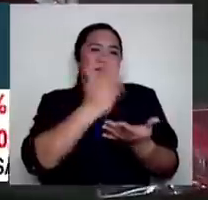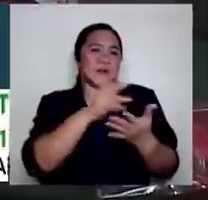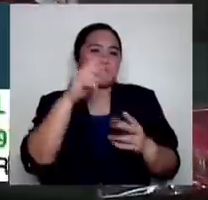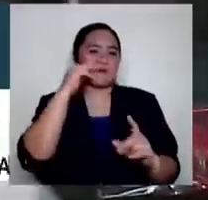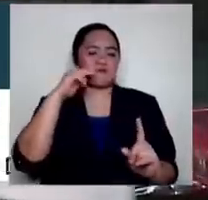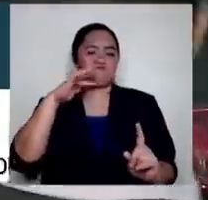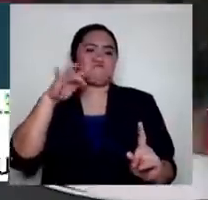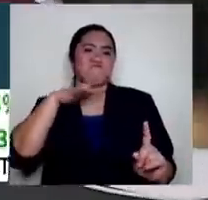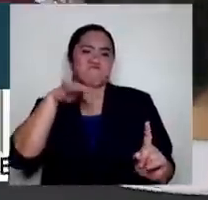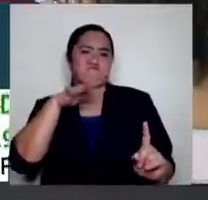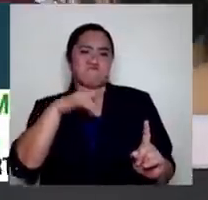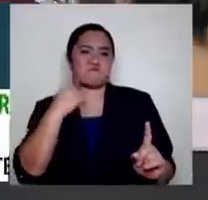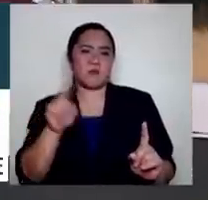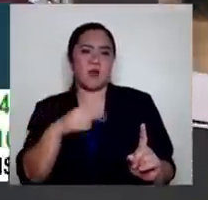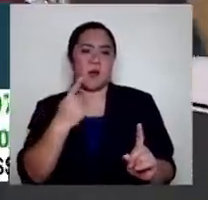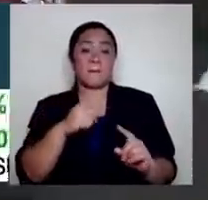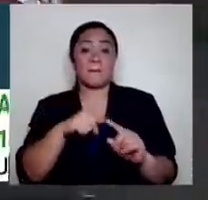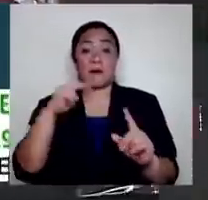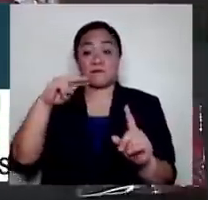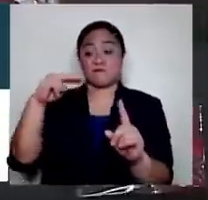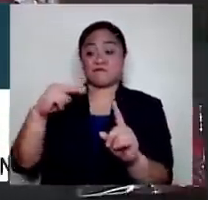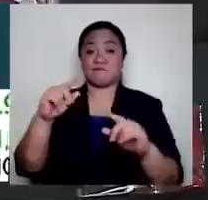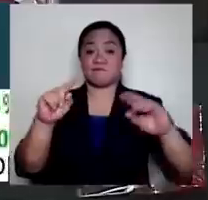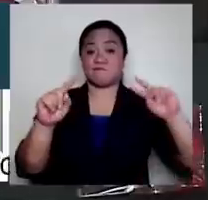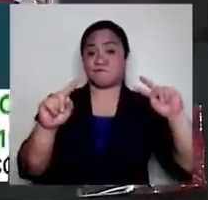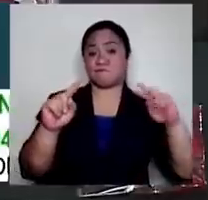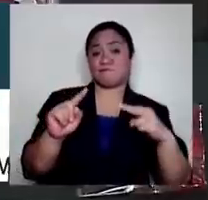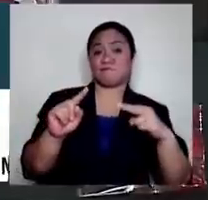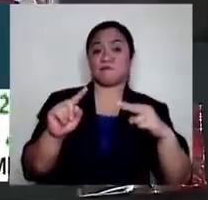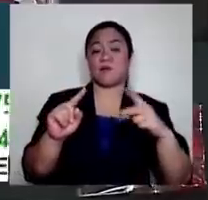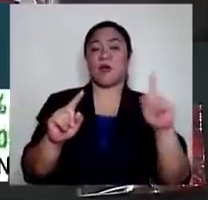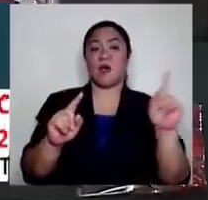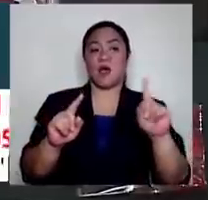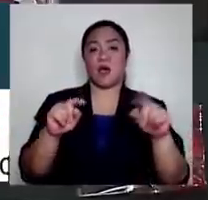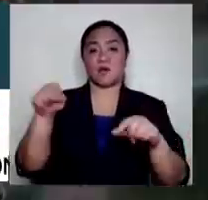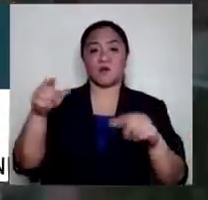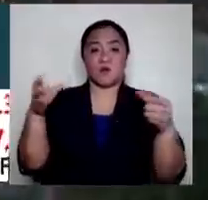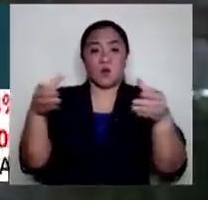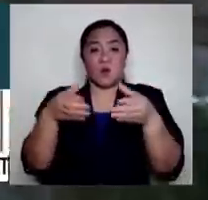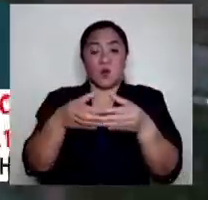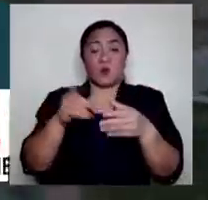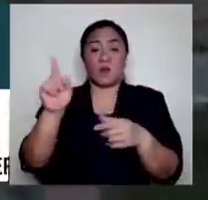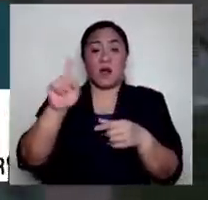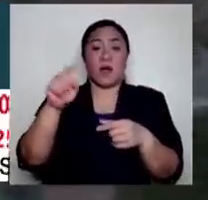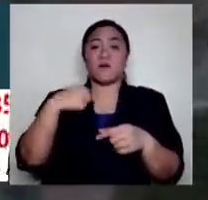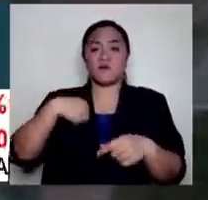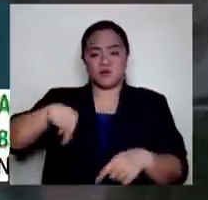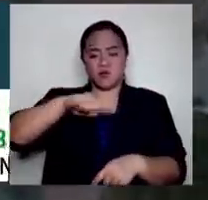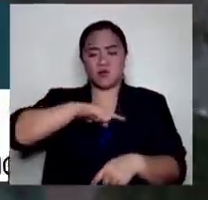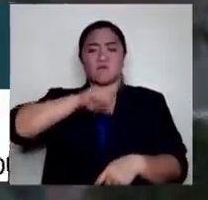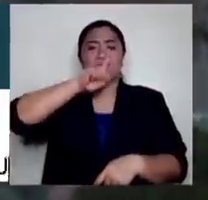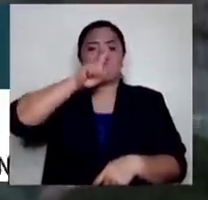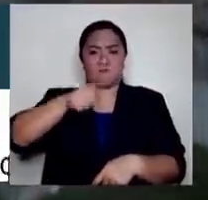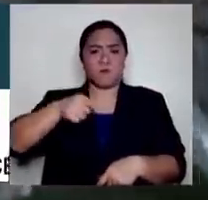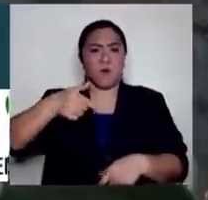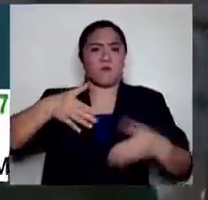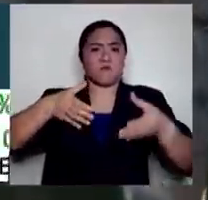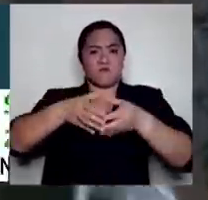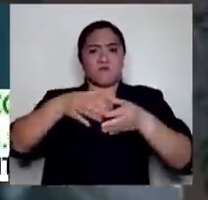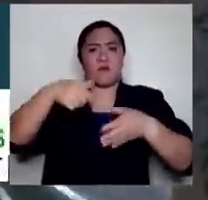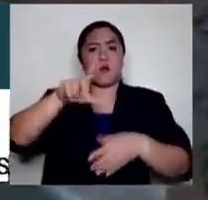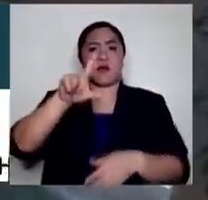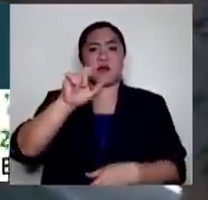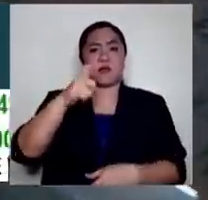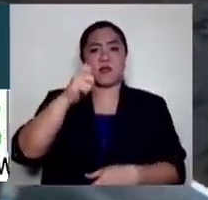observers, but from the point of view of our party, we are a legitimate party. We move in accordance with our